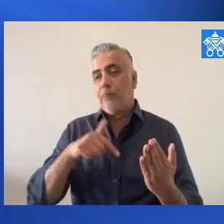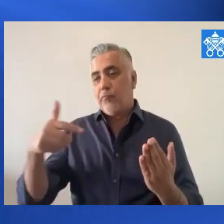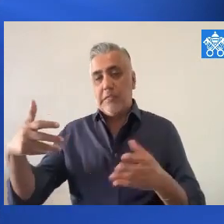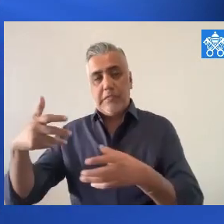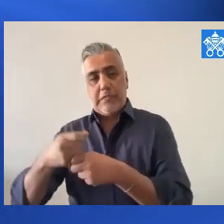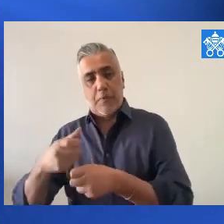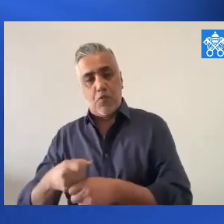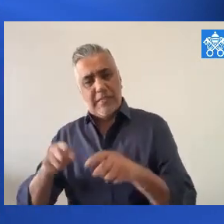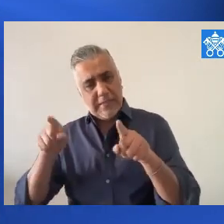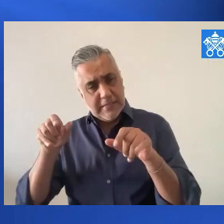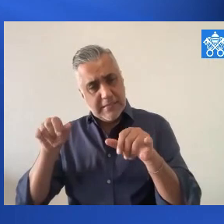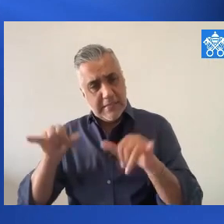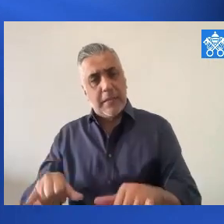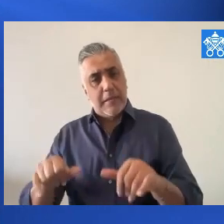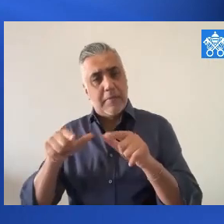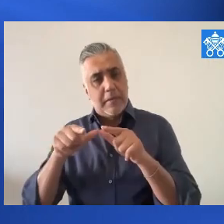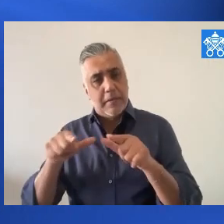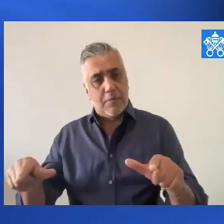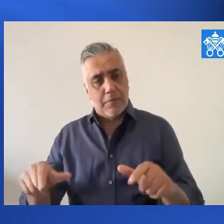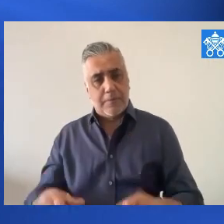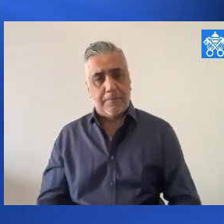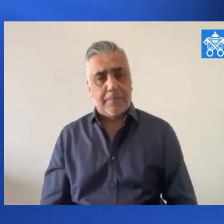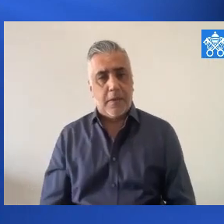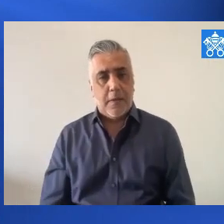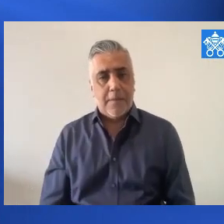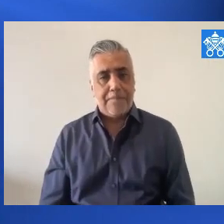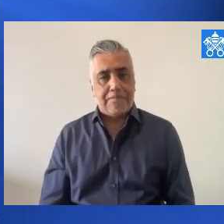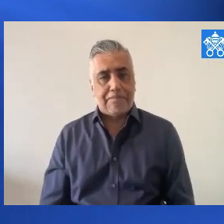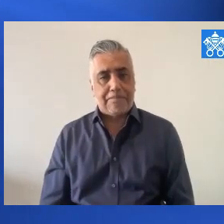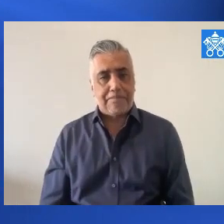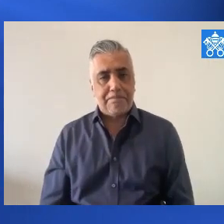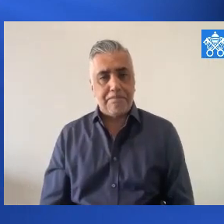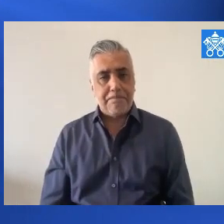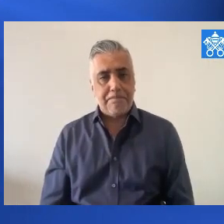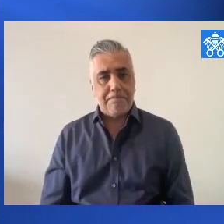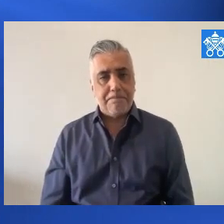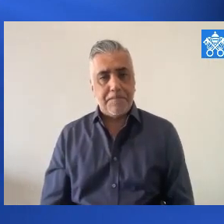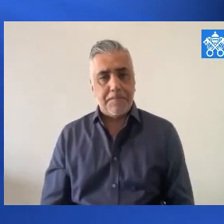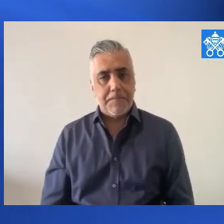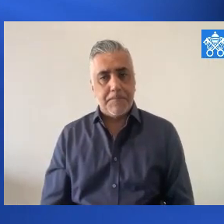and followed by summaries also in the same languages.